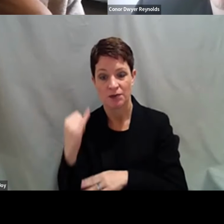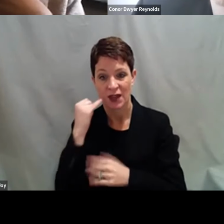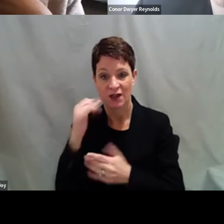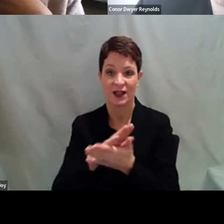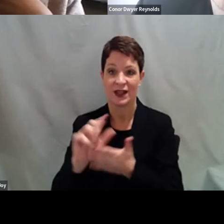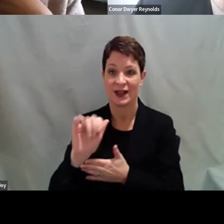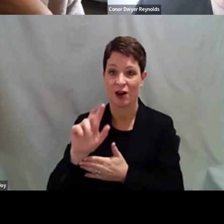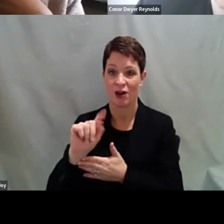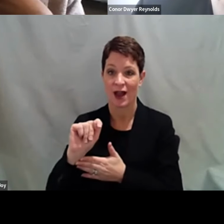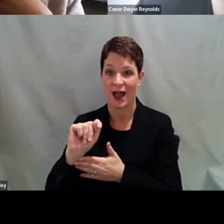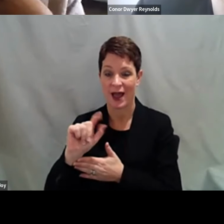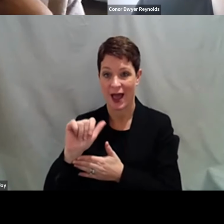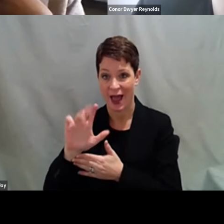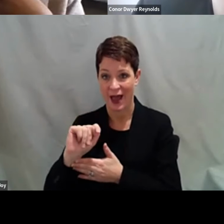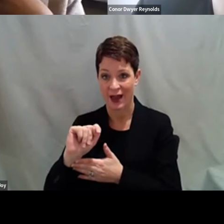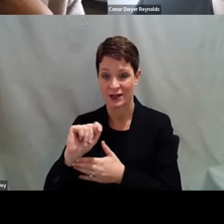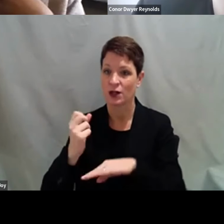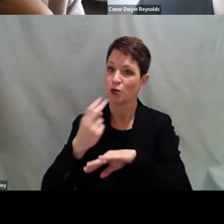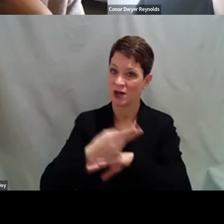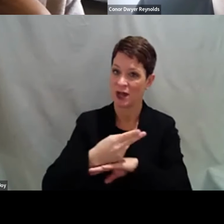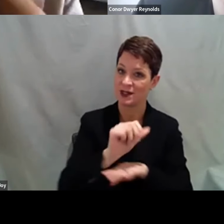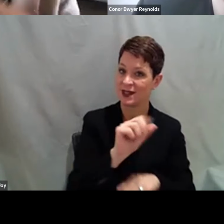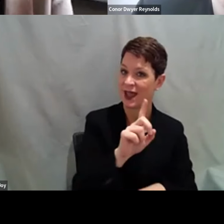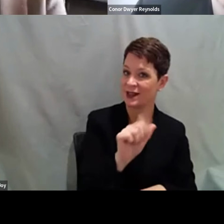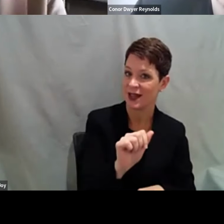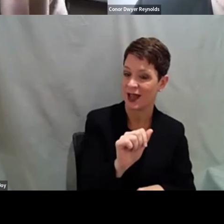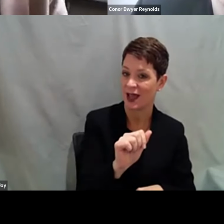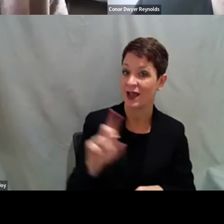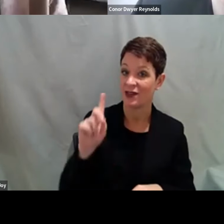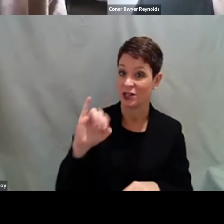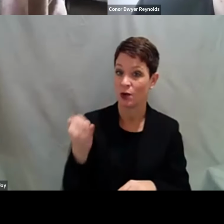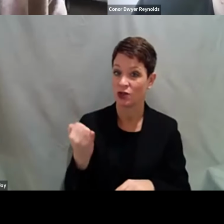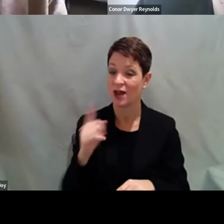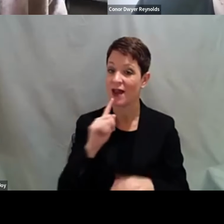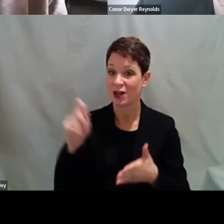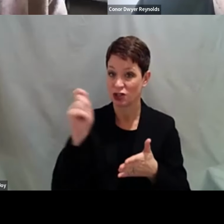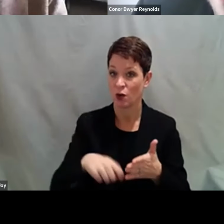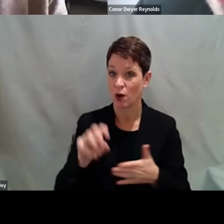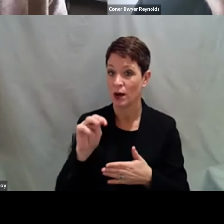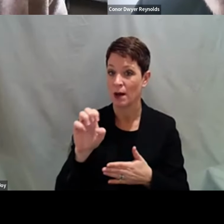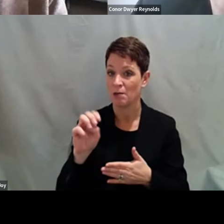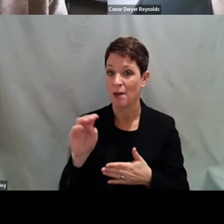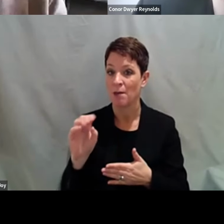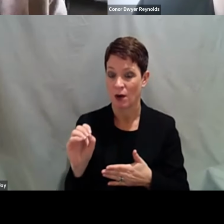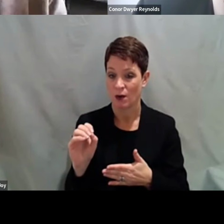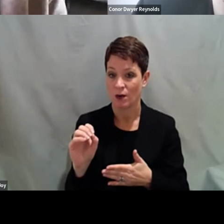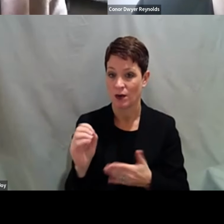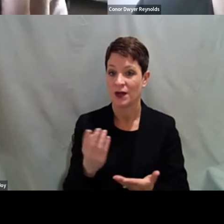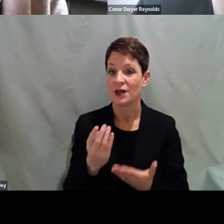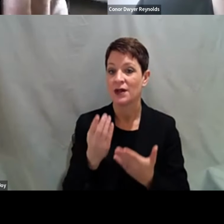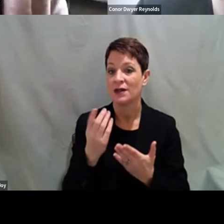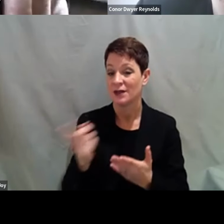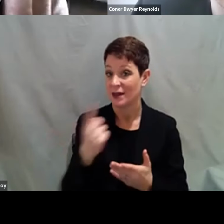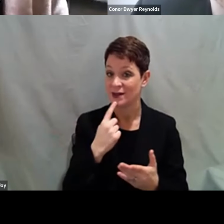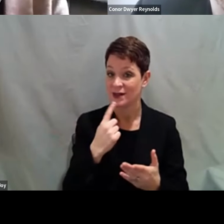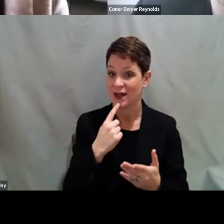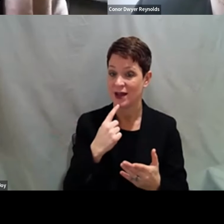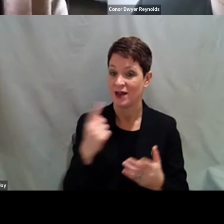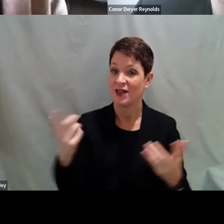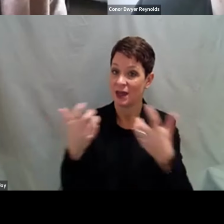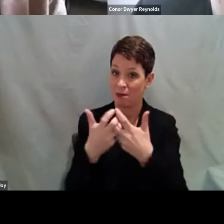Act preempted the Americans with Disabilities Act, and the Department of Justice actually wrote a memo suggesting that they were